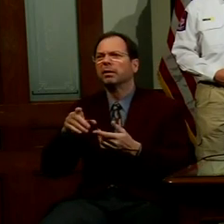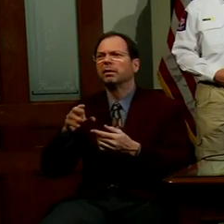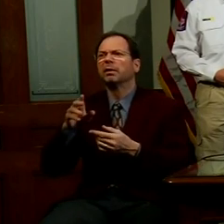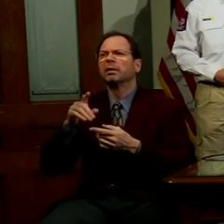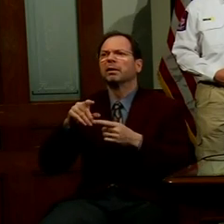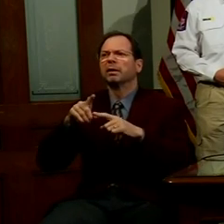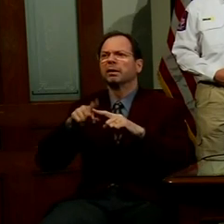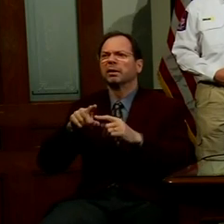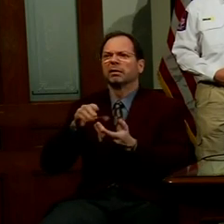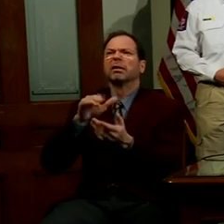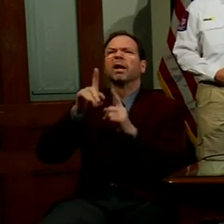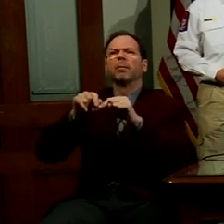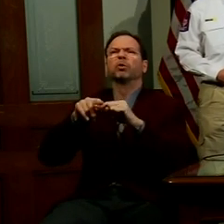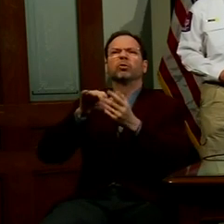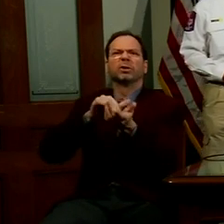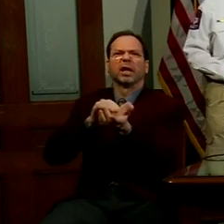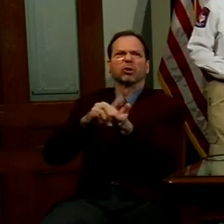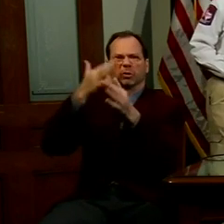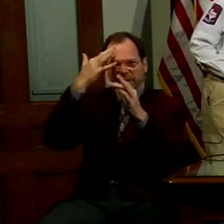Thank you.